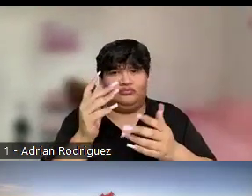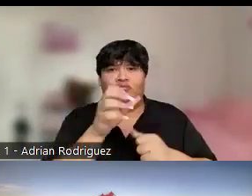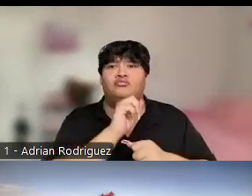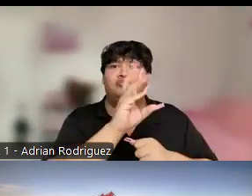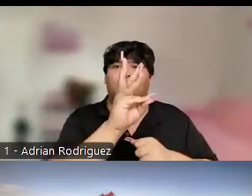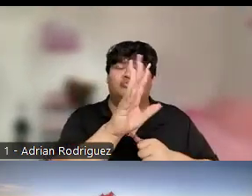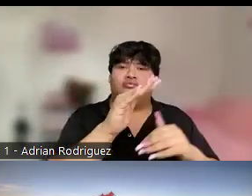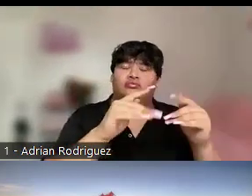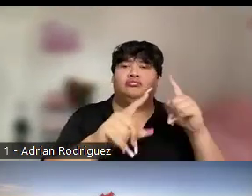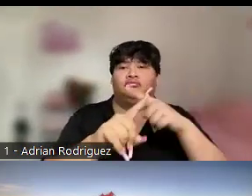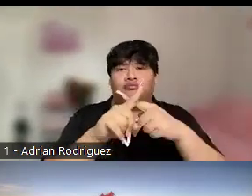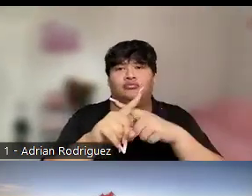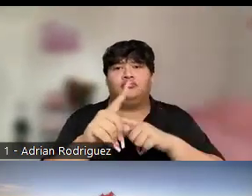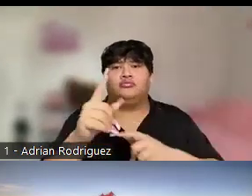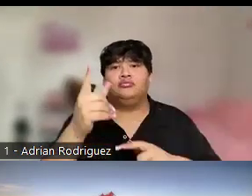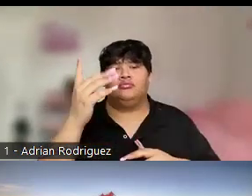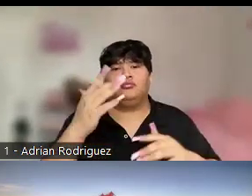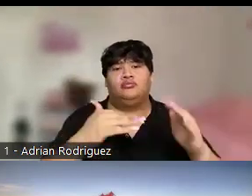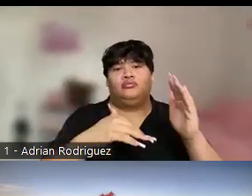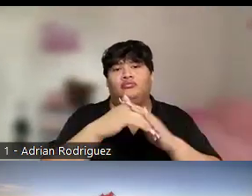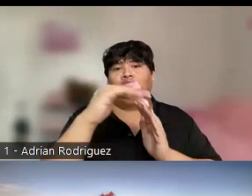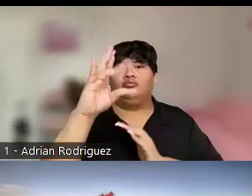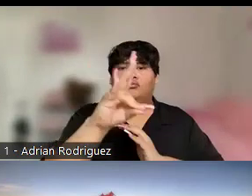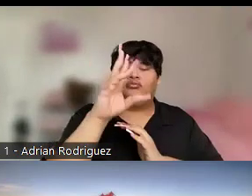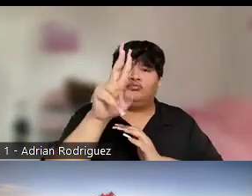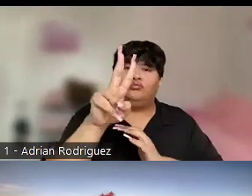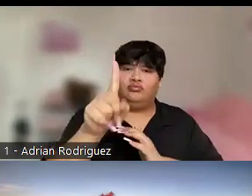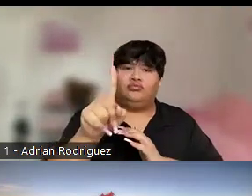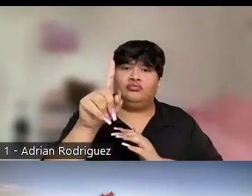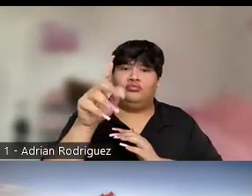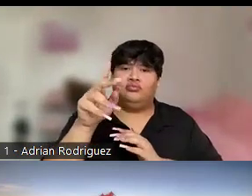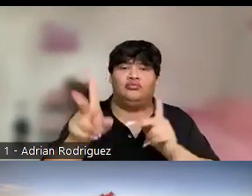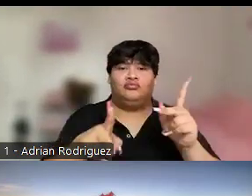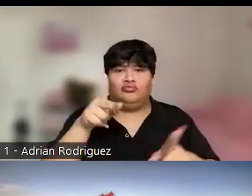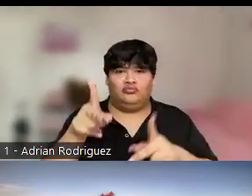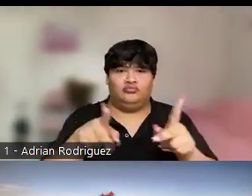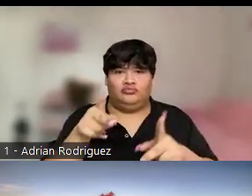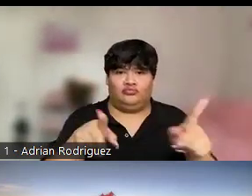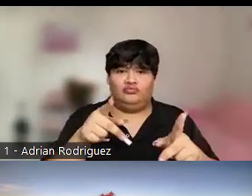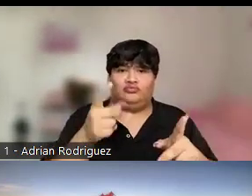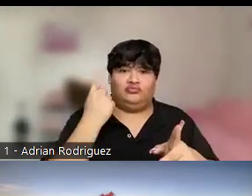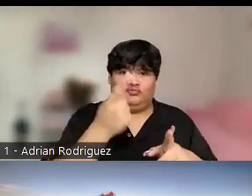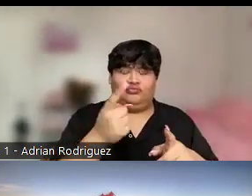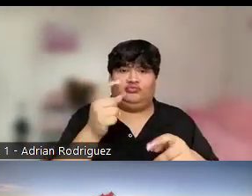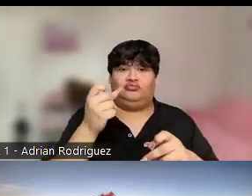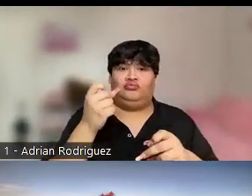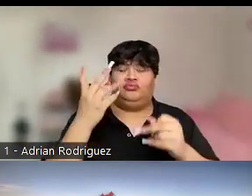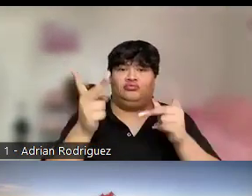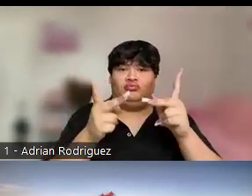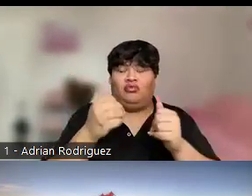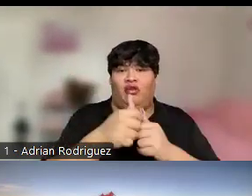living with Alzheimer's dementia at approximately 721,000 people. And then moving all the way to the right,